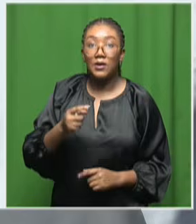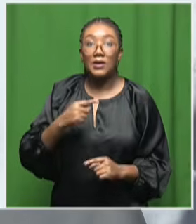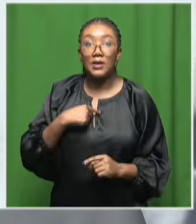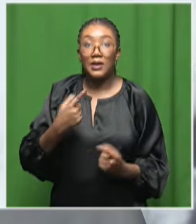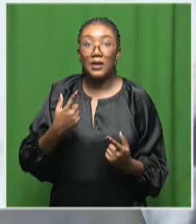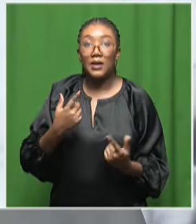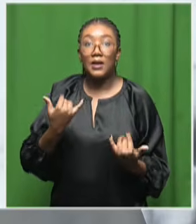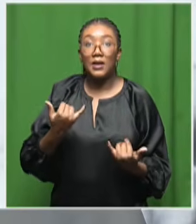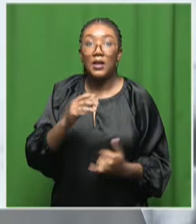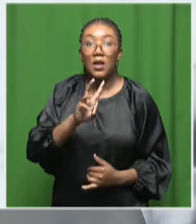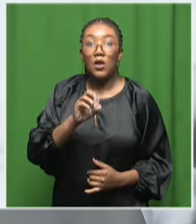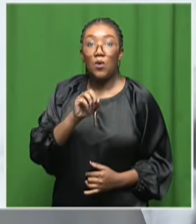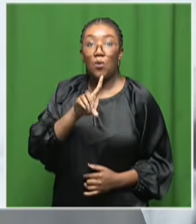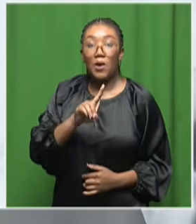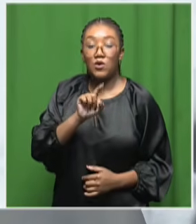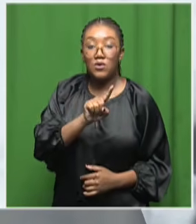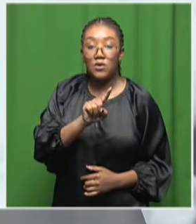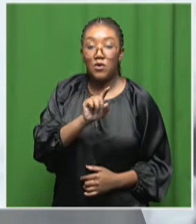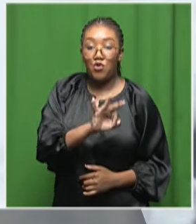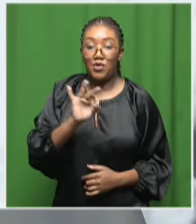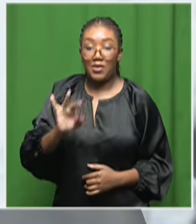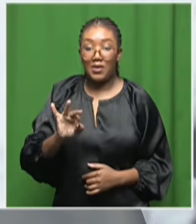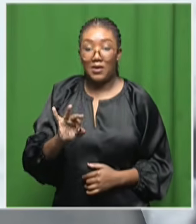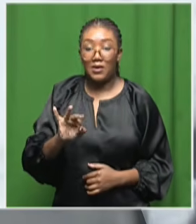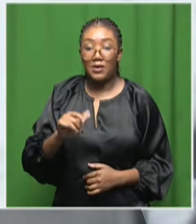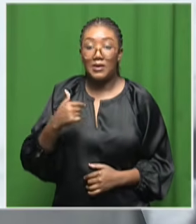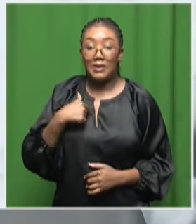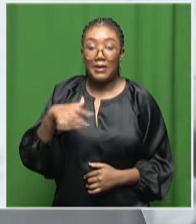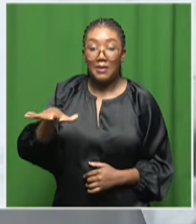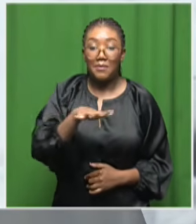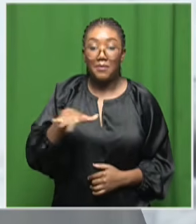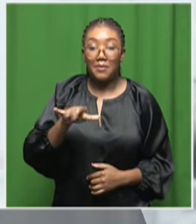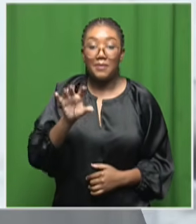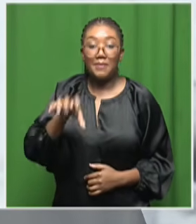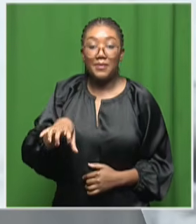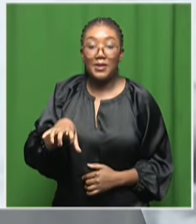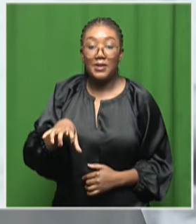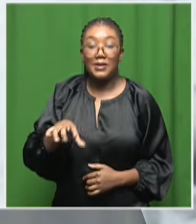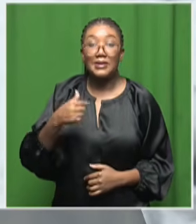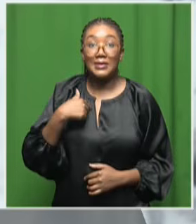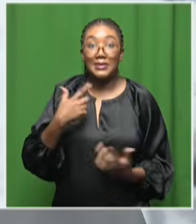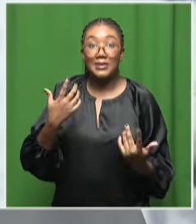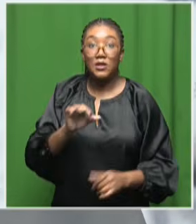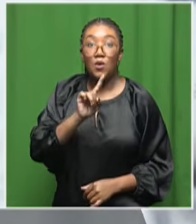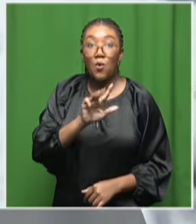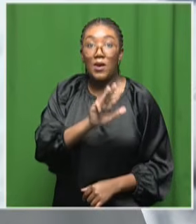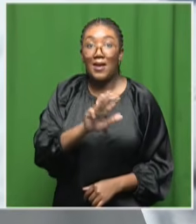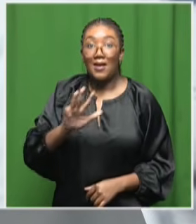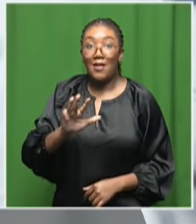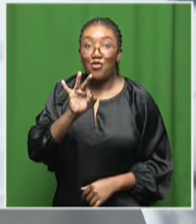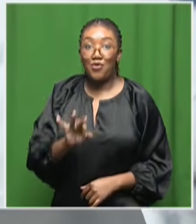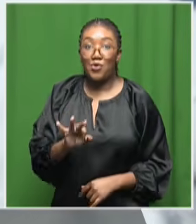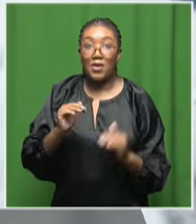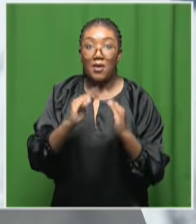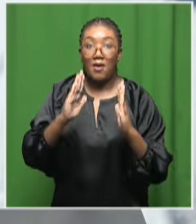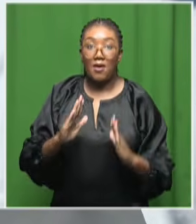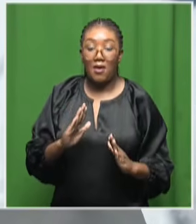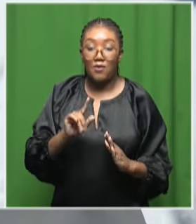133. It's an informal settlement of 1993. Now, we're having a problem of